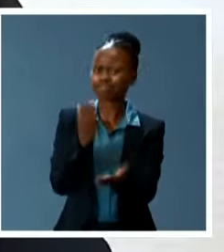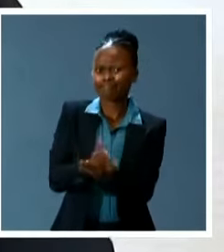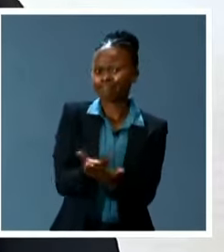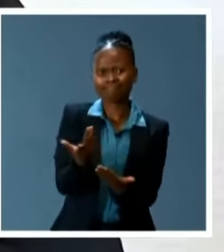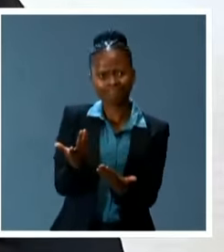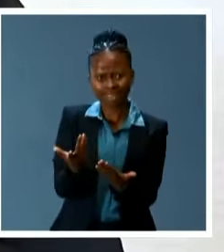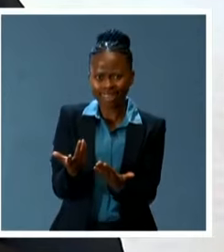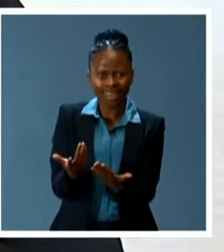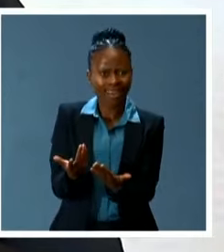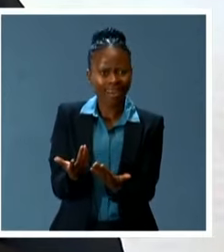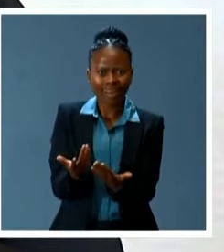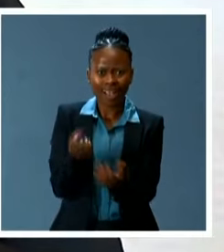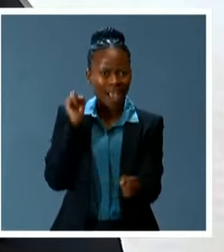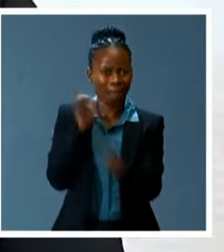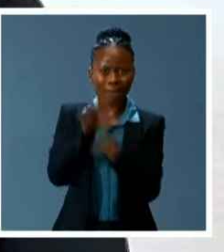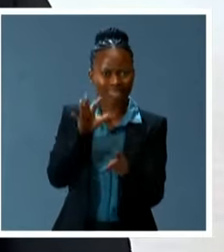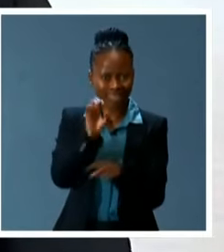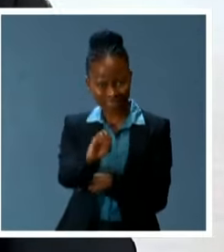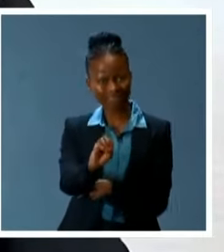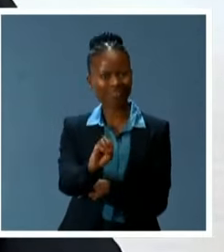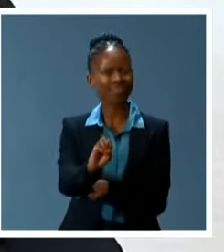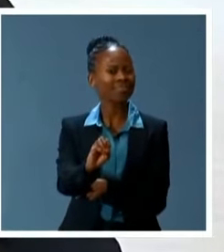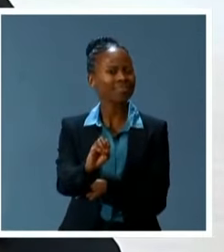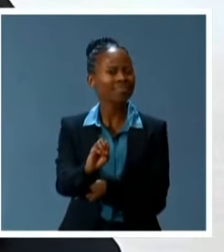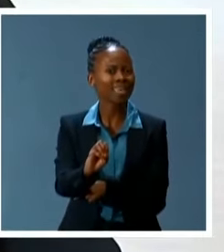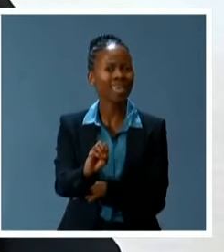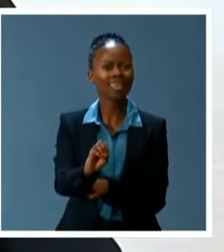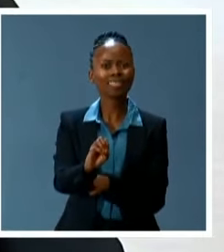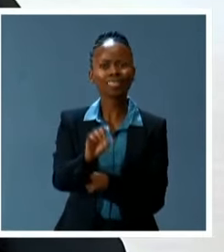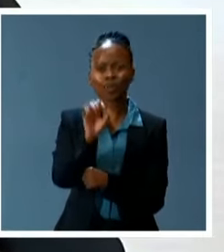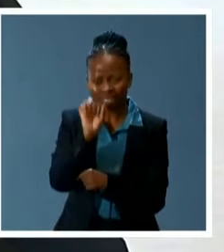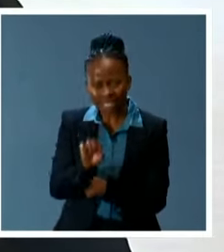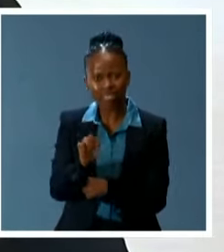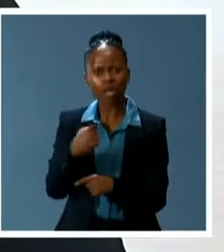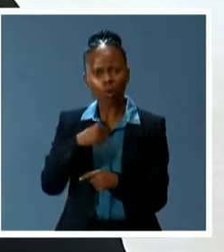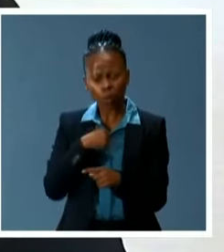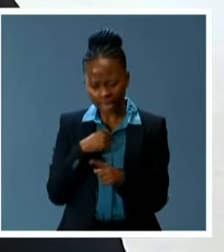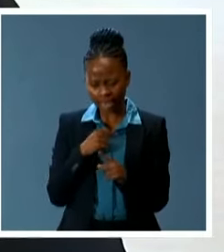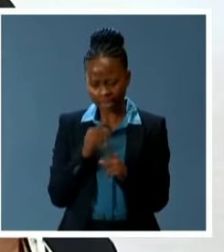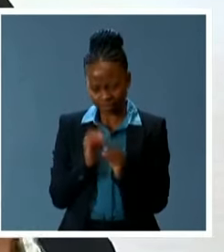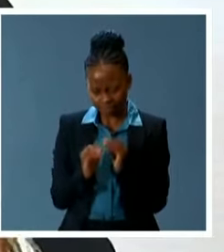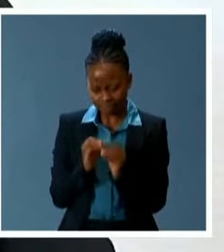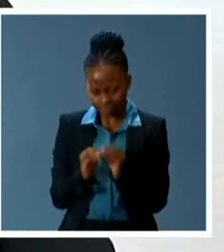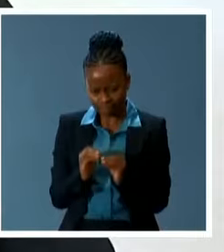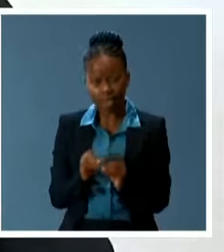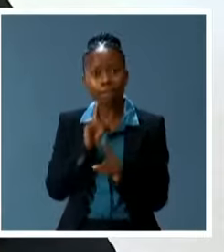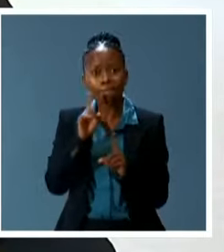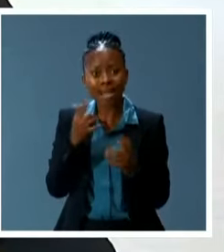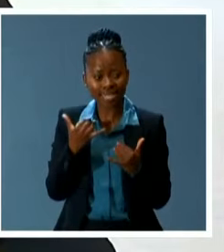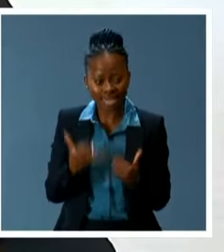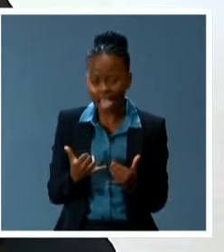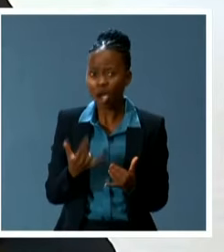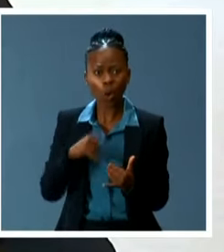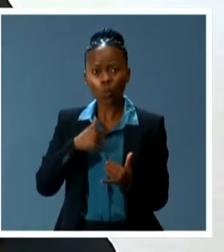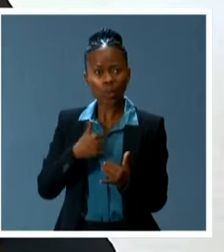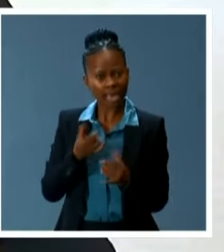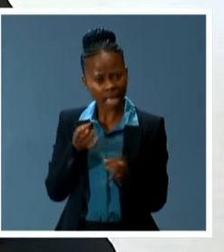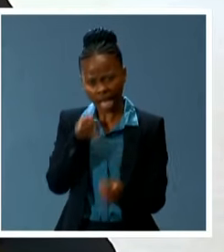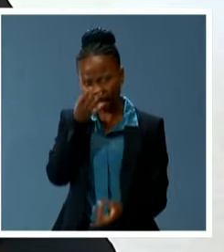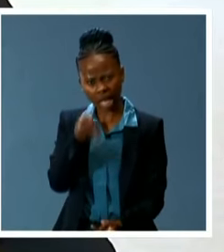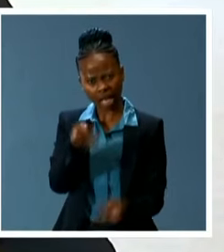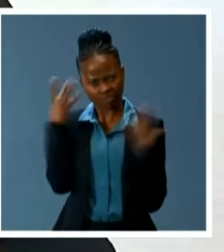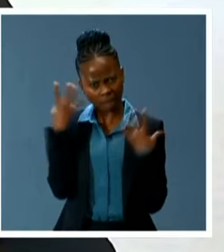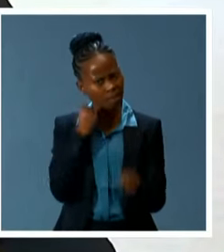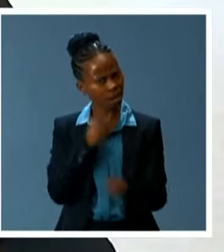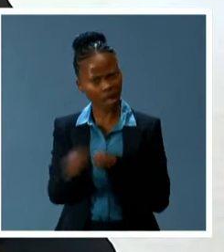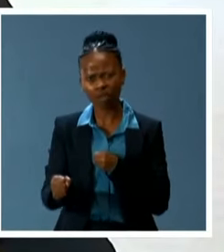responsibility to build back based on the sustainable development goals. Massive investments will be made in the world, in the developed and hopefully in the